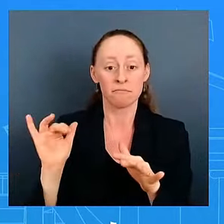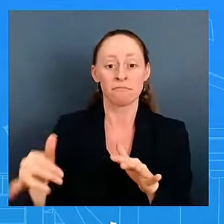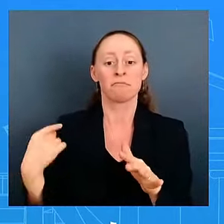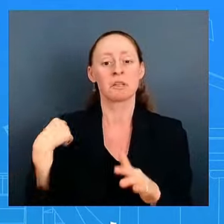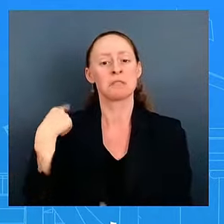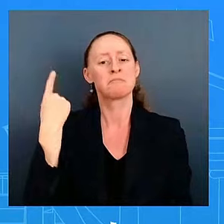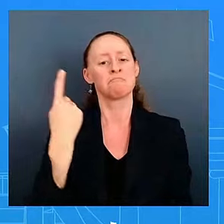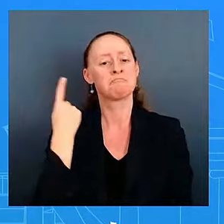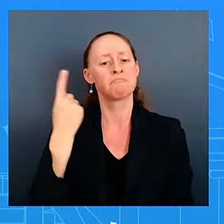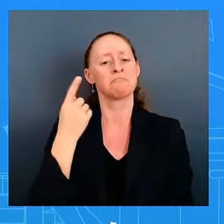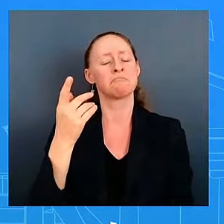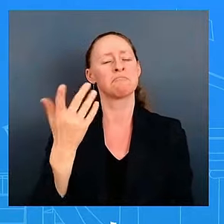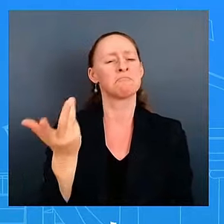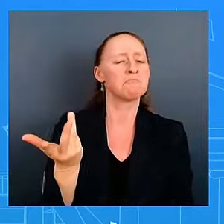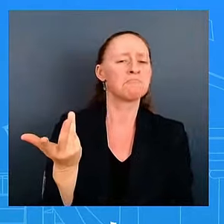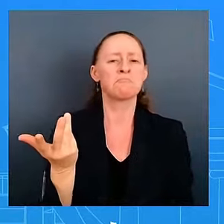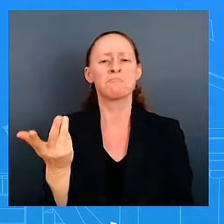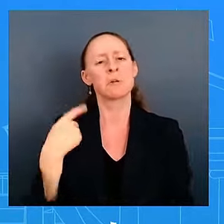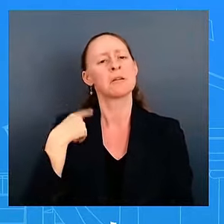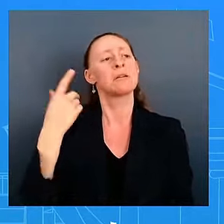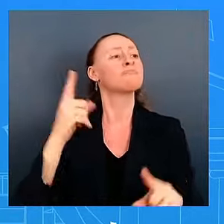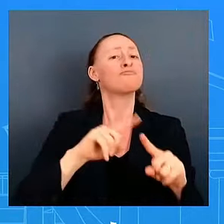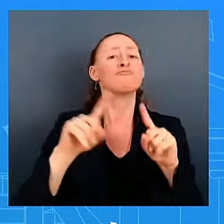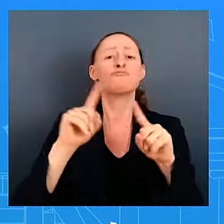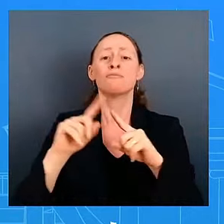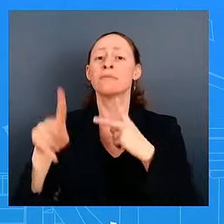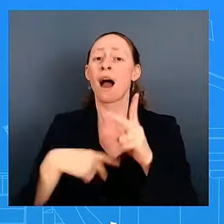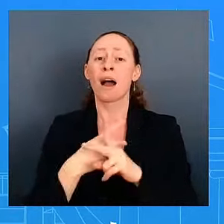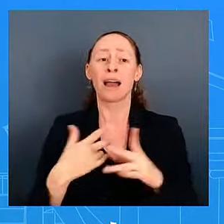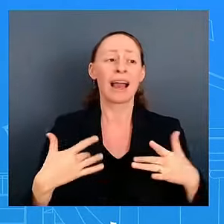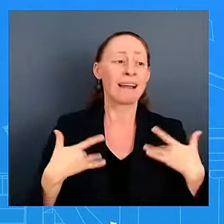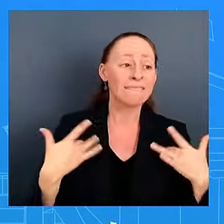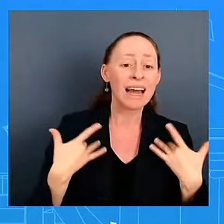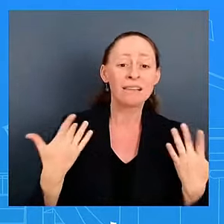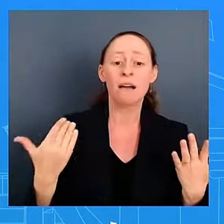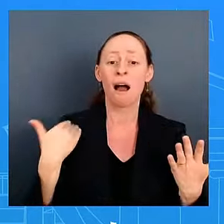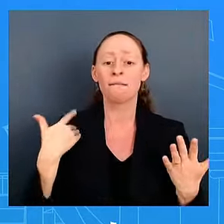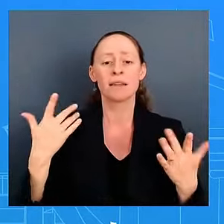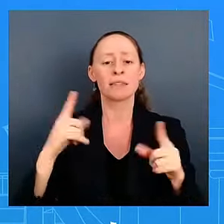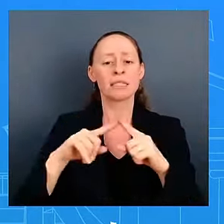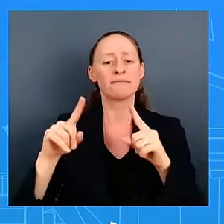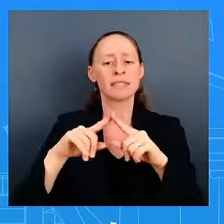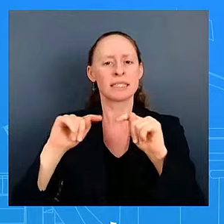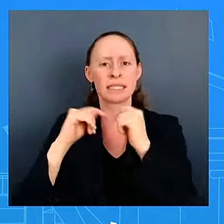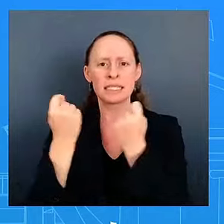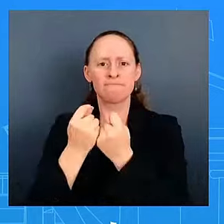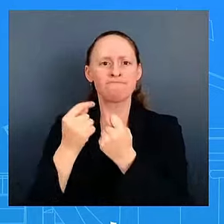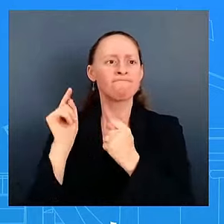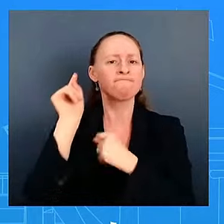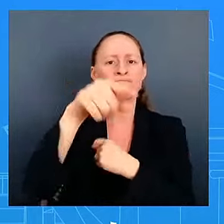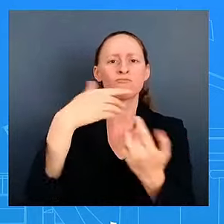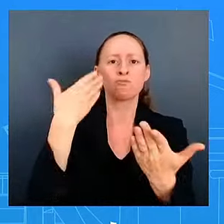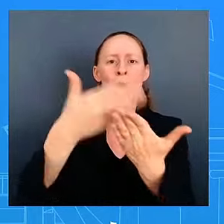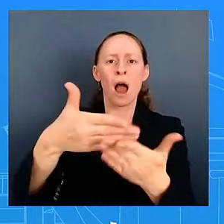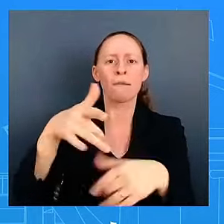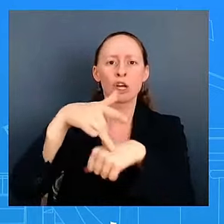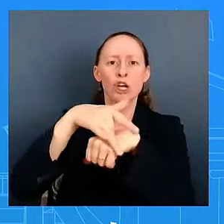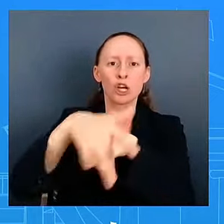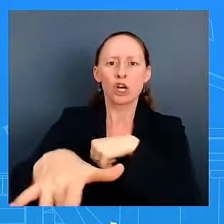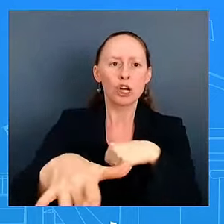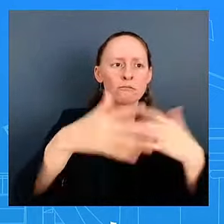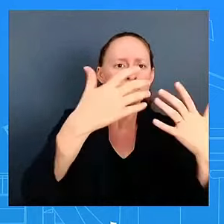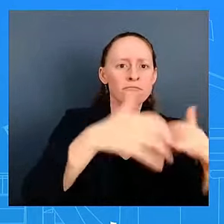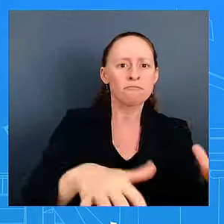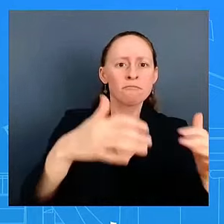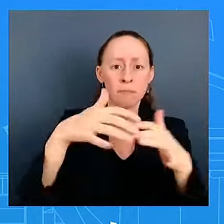advance teams. People who get near him are screened either by the Secret Service or the campaign